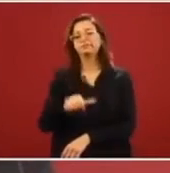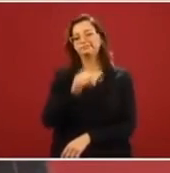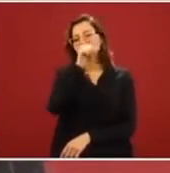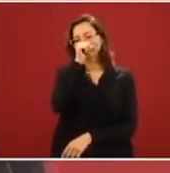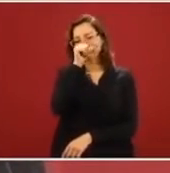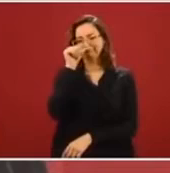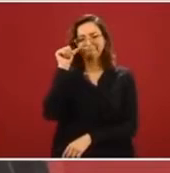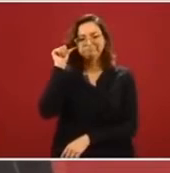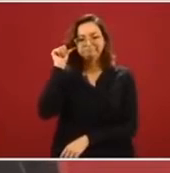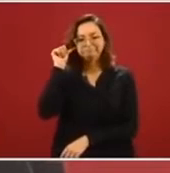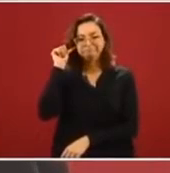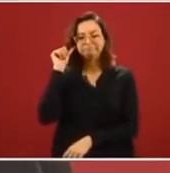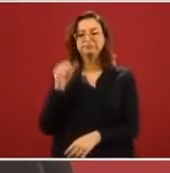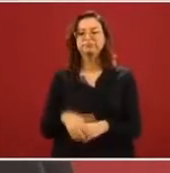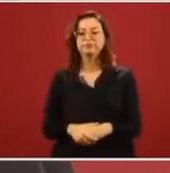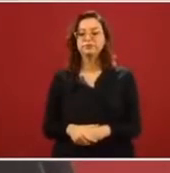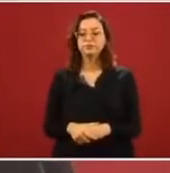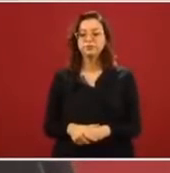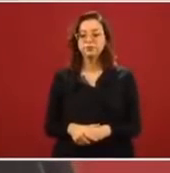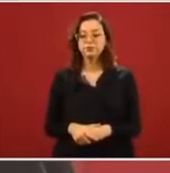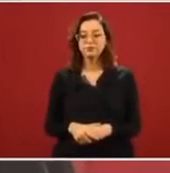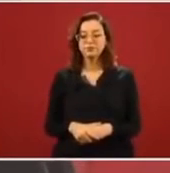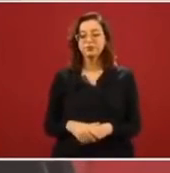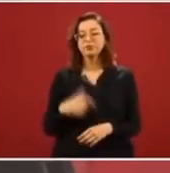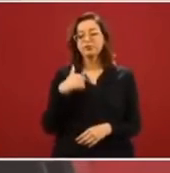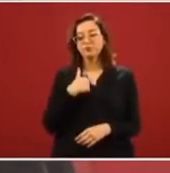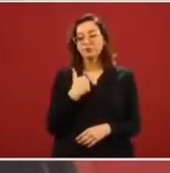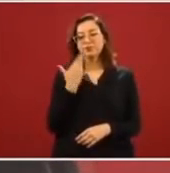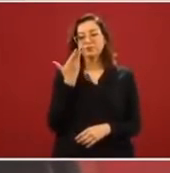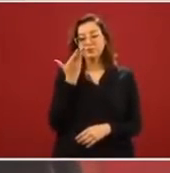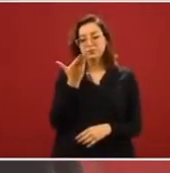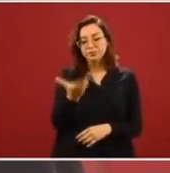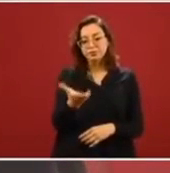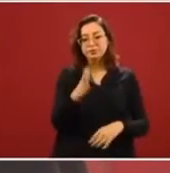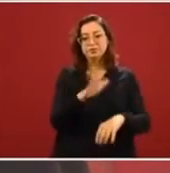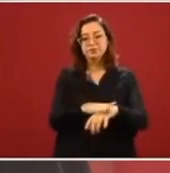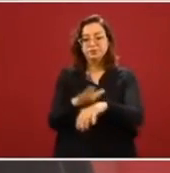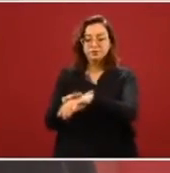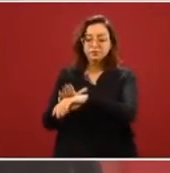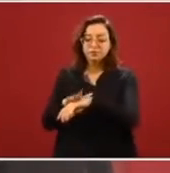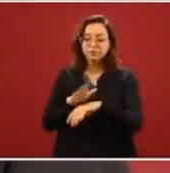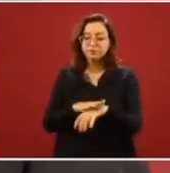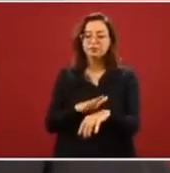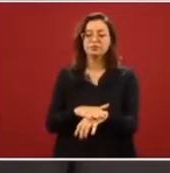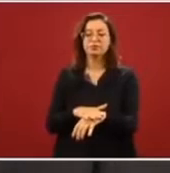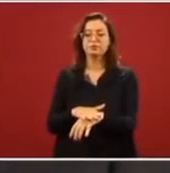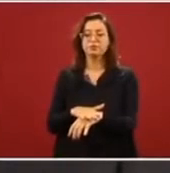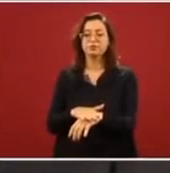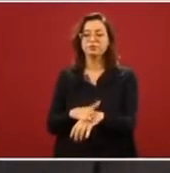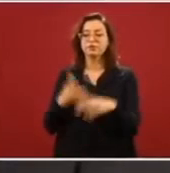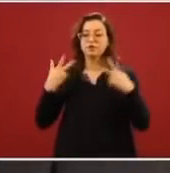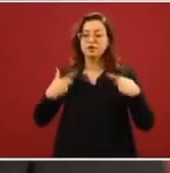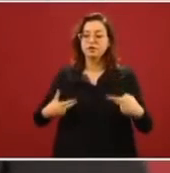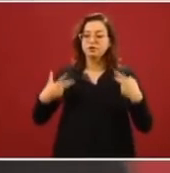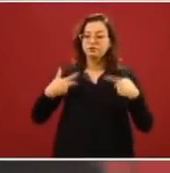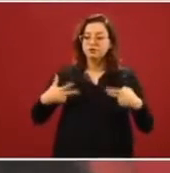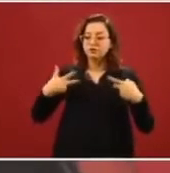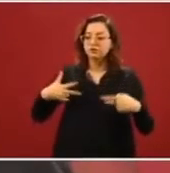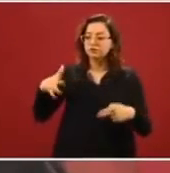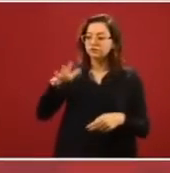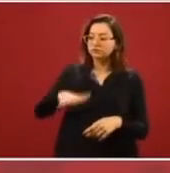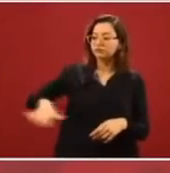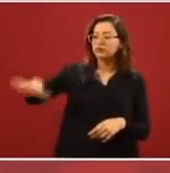history, Benito Juárez Garcia. And I just want to ask los ciudadanos,